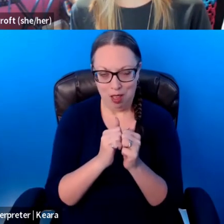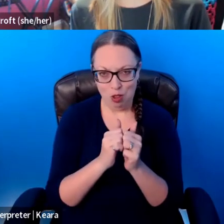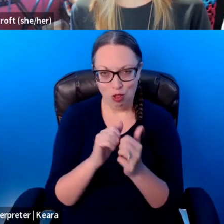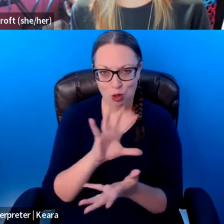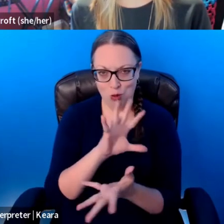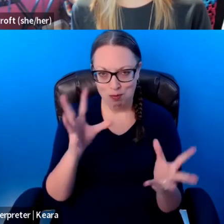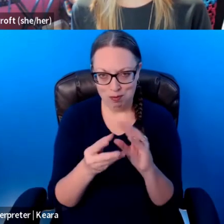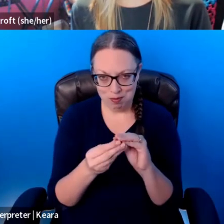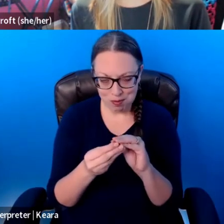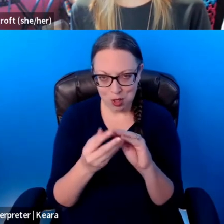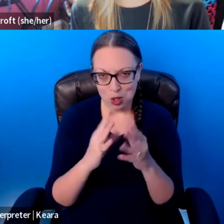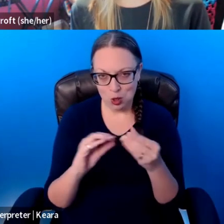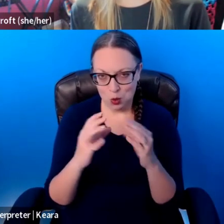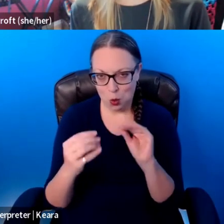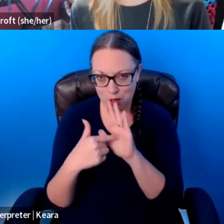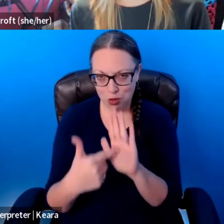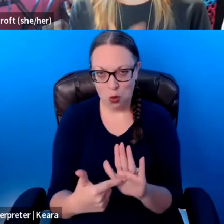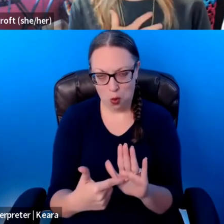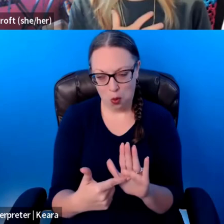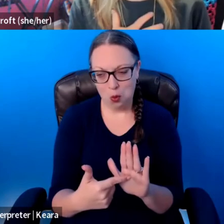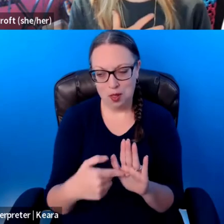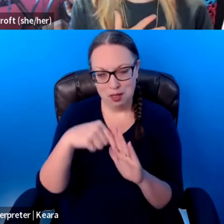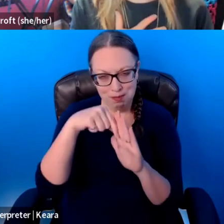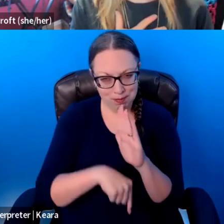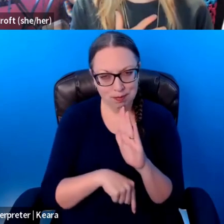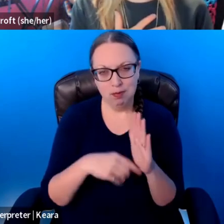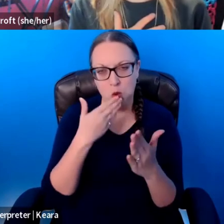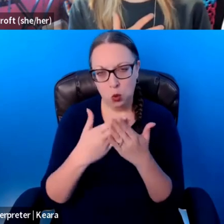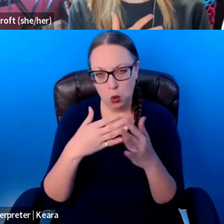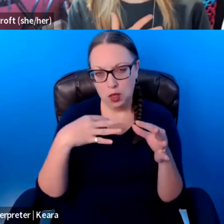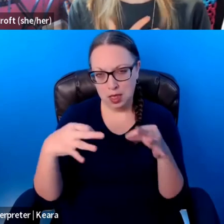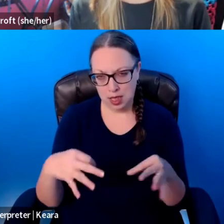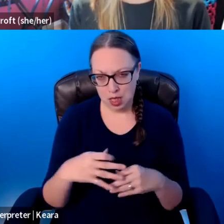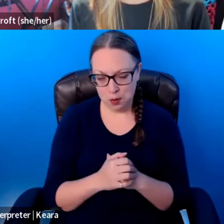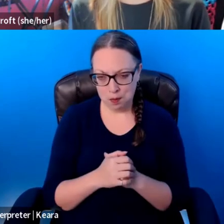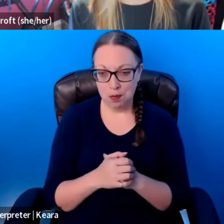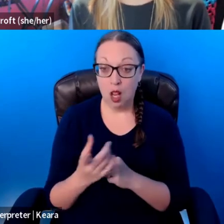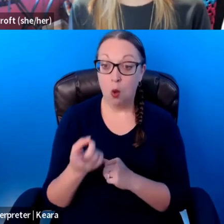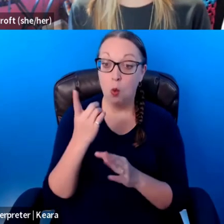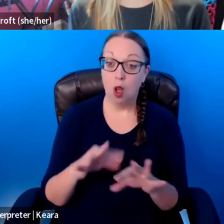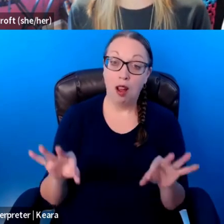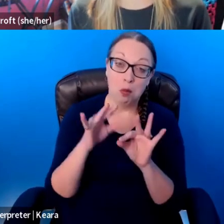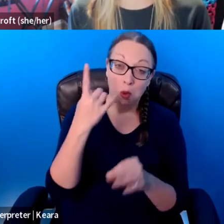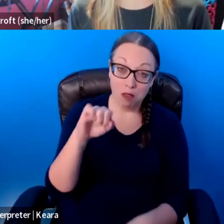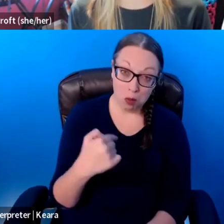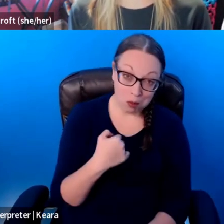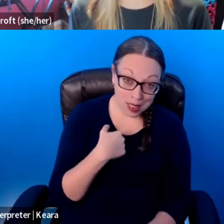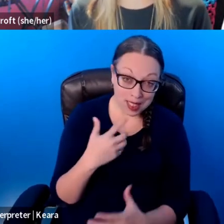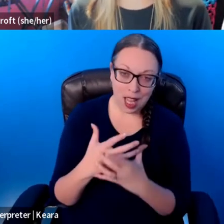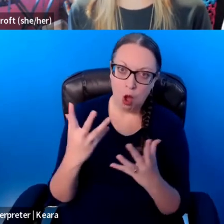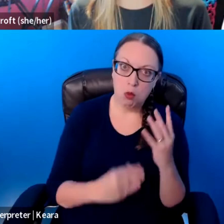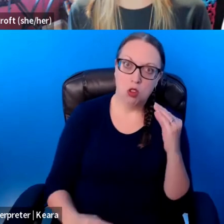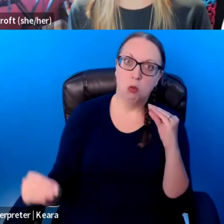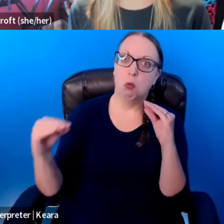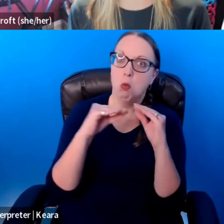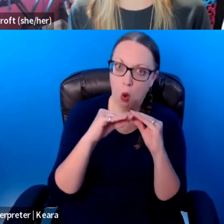story in a little richer detail. One key takeaway for me is just how much more research